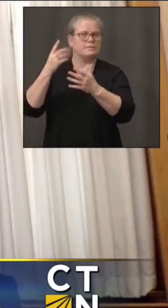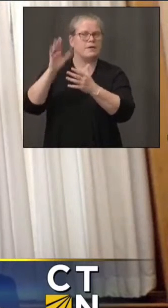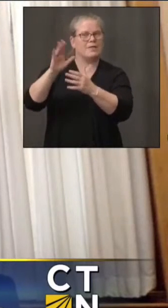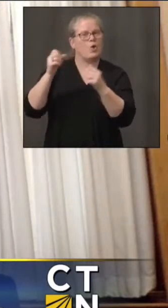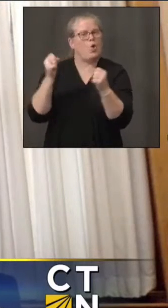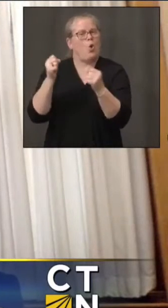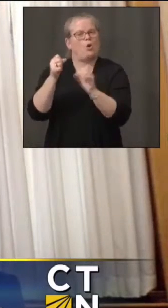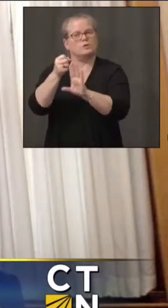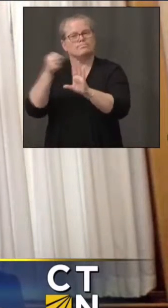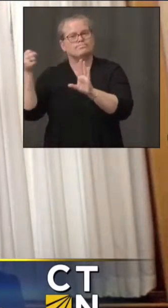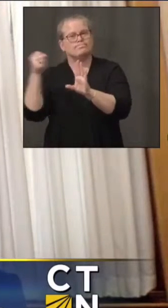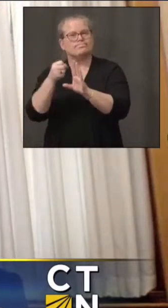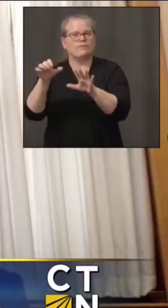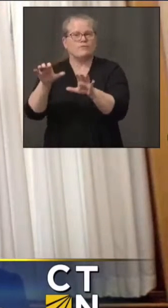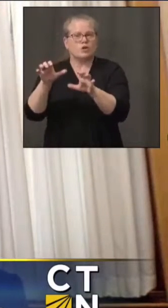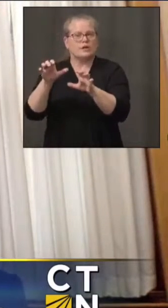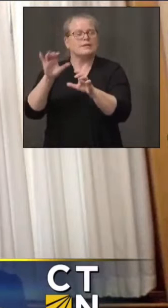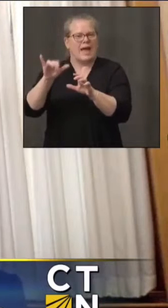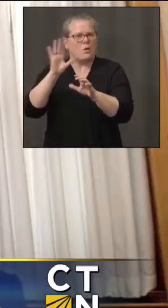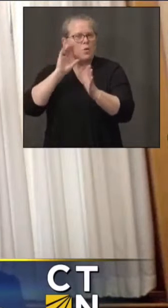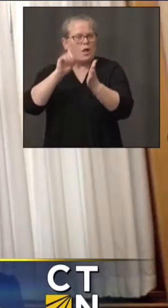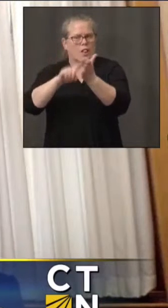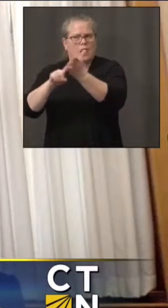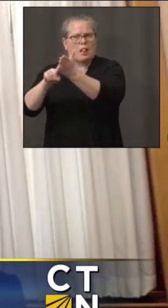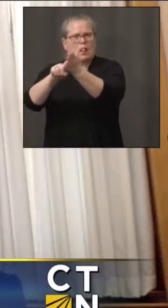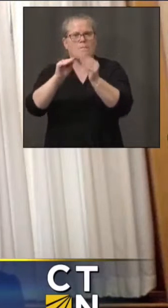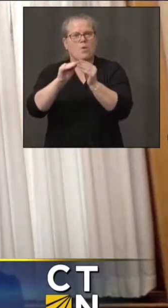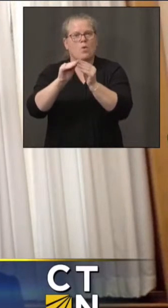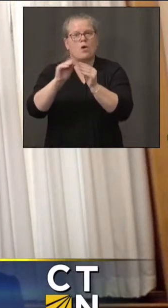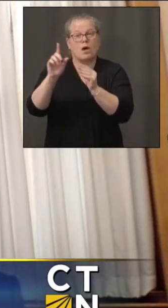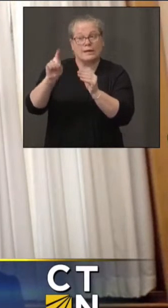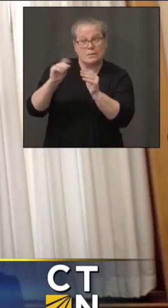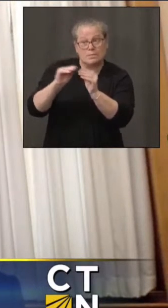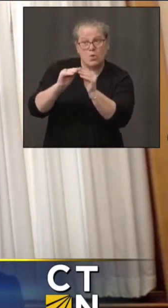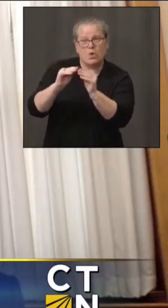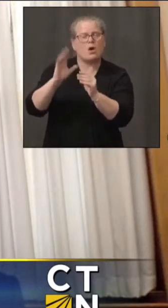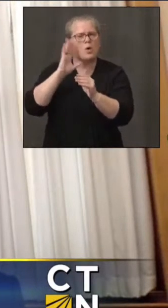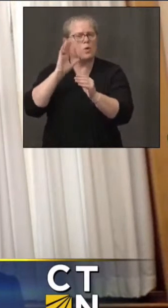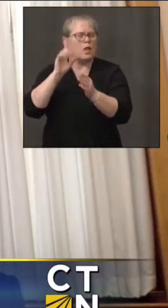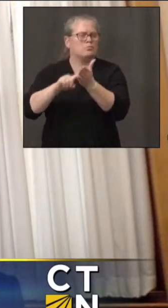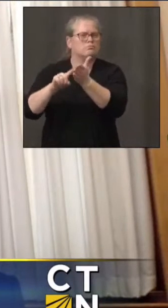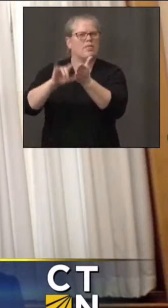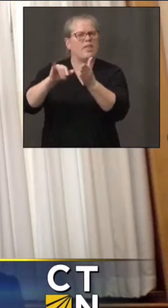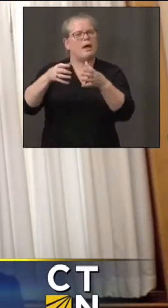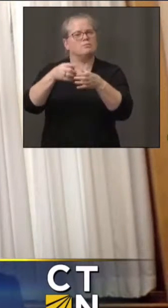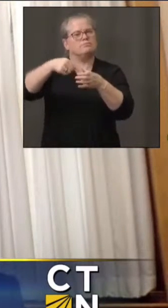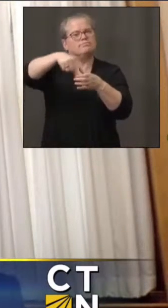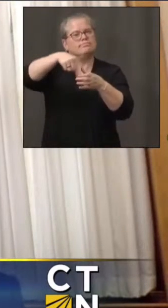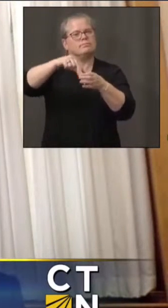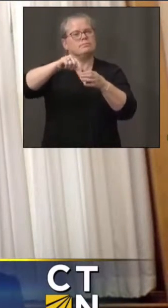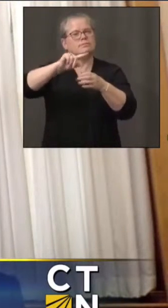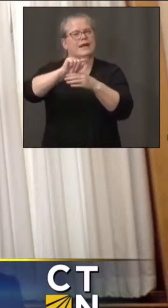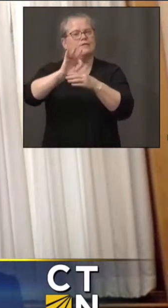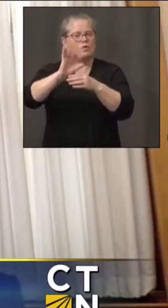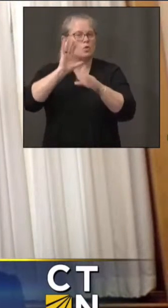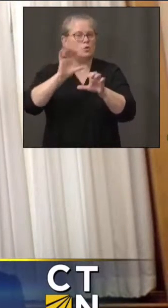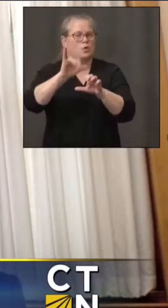that effort. And Josh, what is our positive case rate out of 7-day rolling average per 100,000?